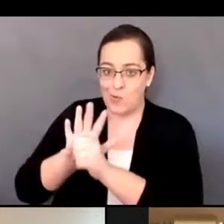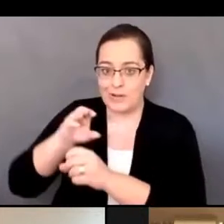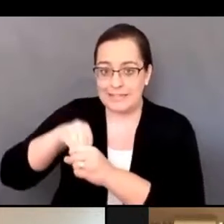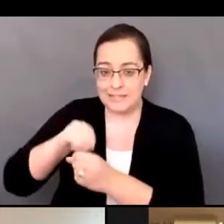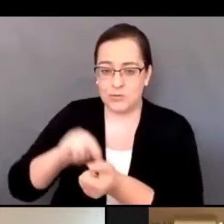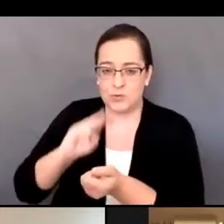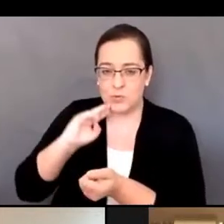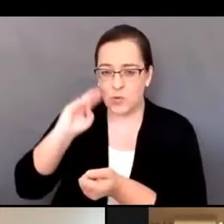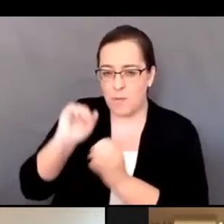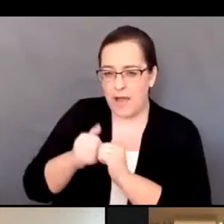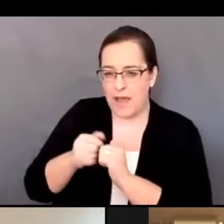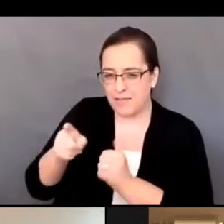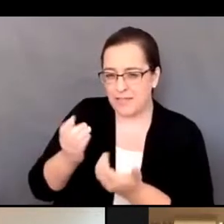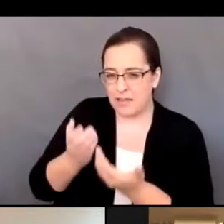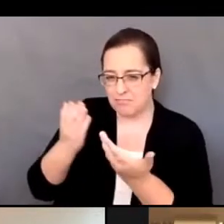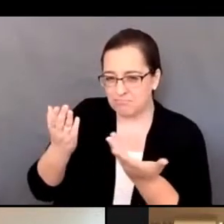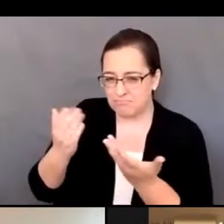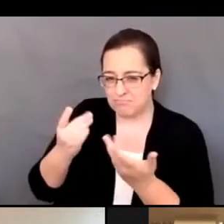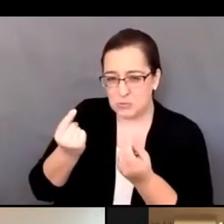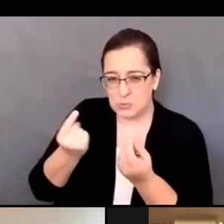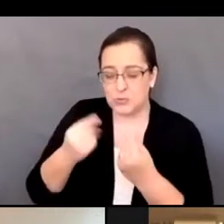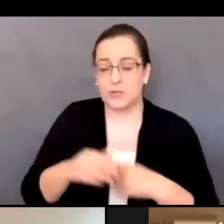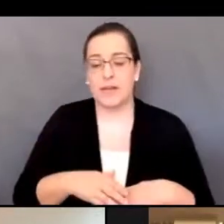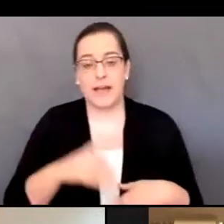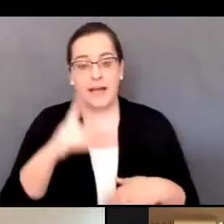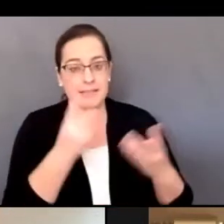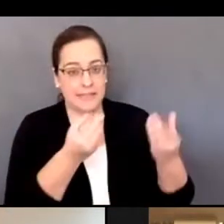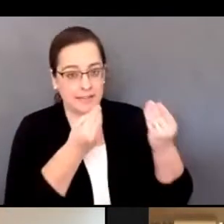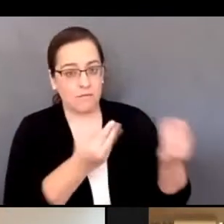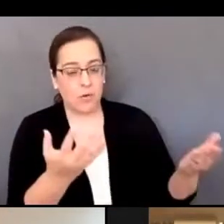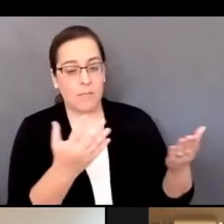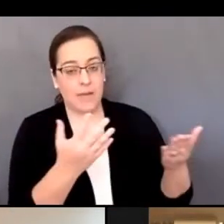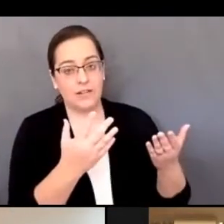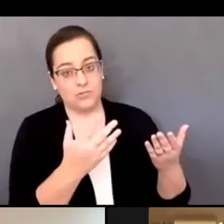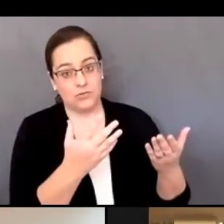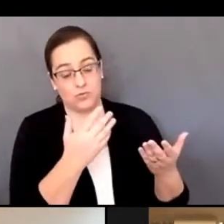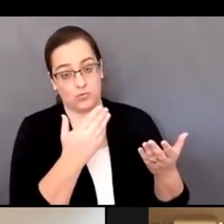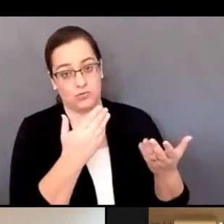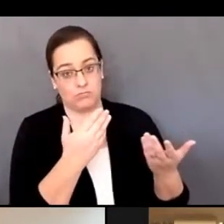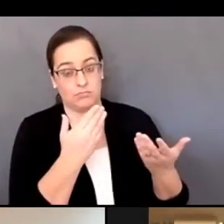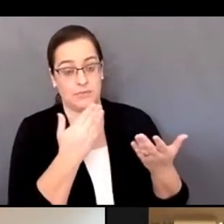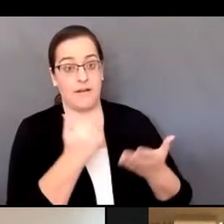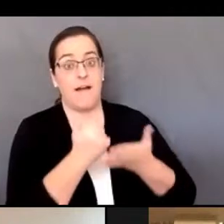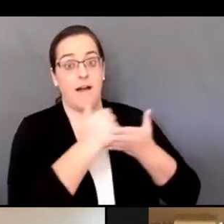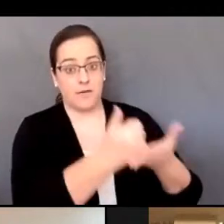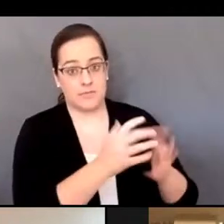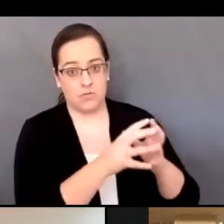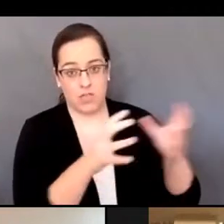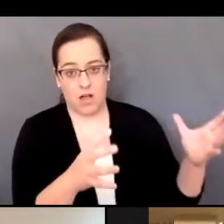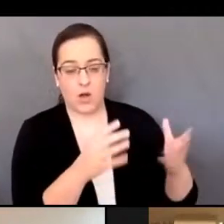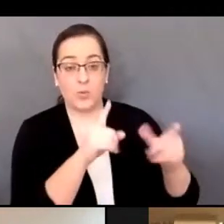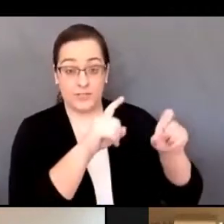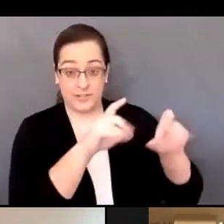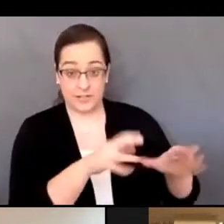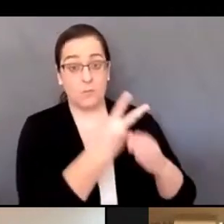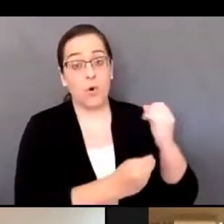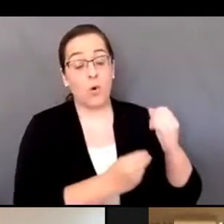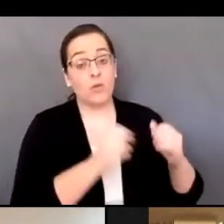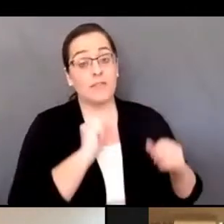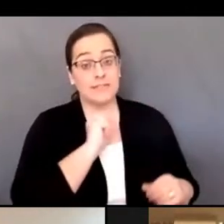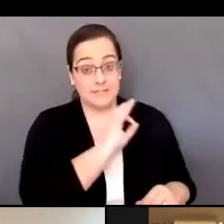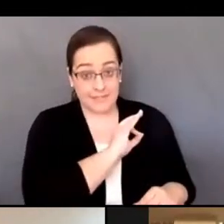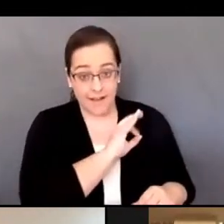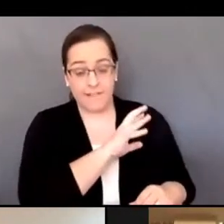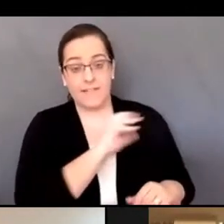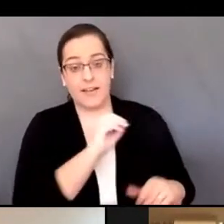facility? Sure. So I think the information is really helpful to them. They we tested both staff and residents. So there